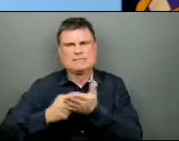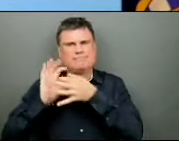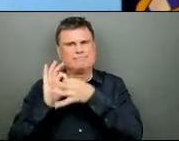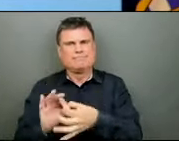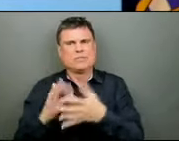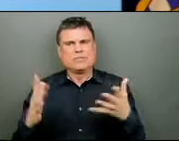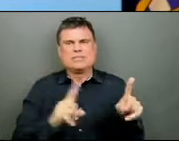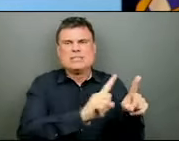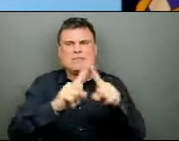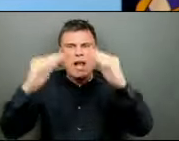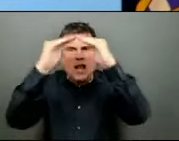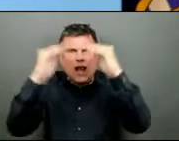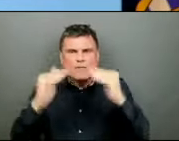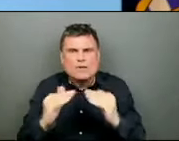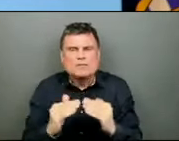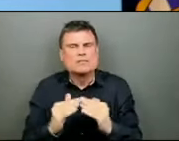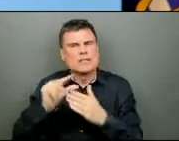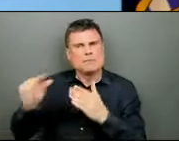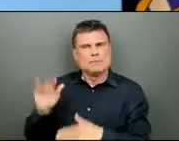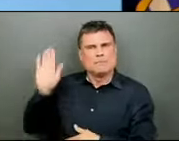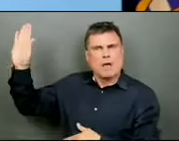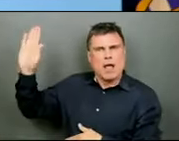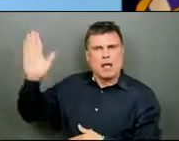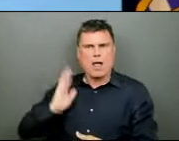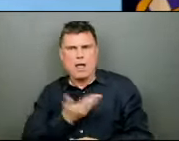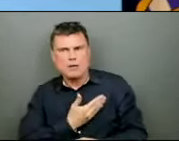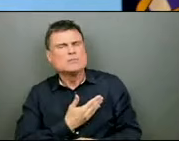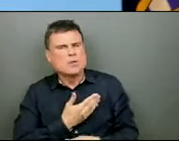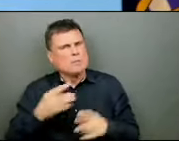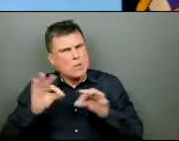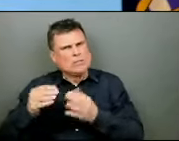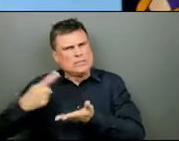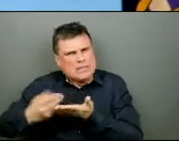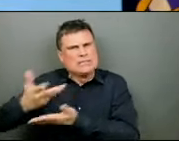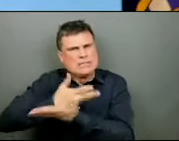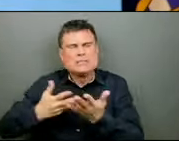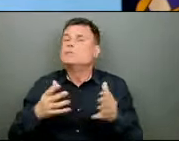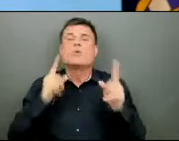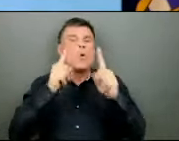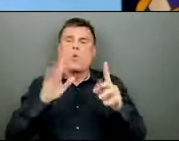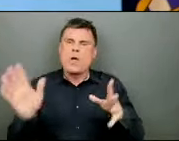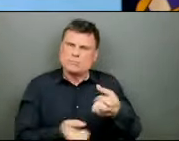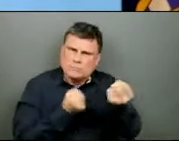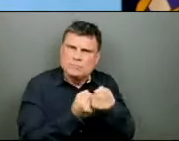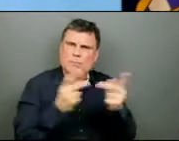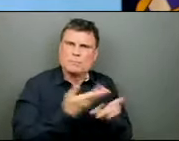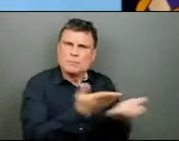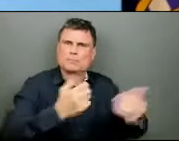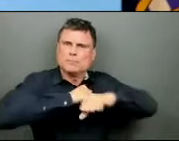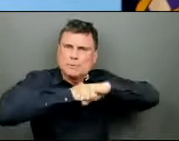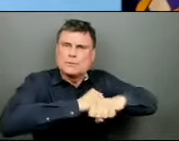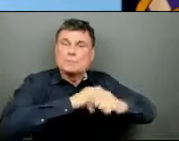orders of government to make sure that we clearly understand how important it is to give people the protections that they can make the right public